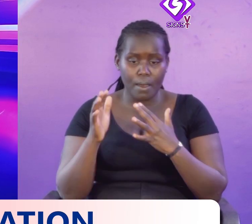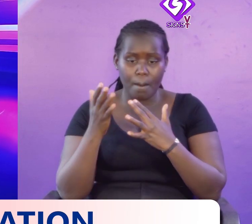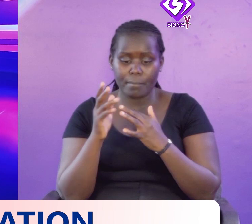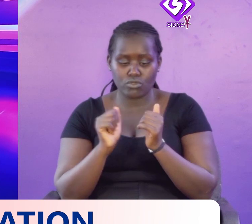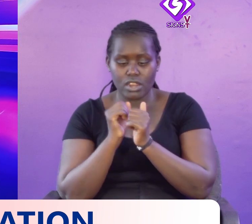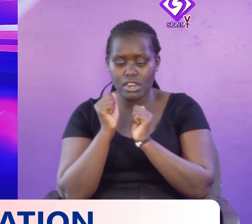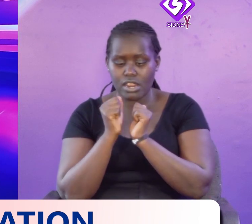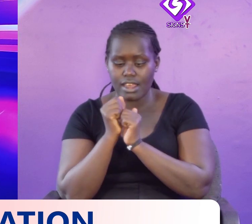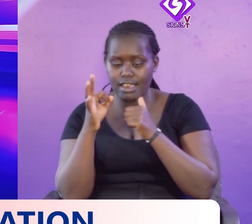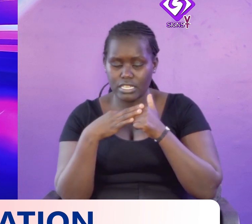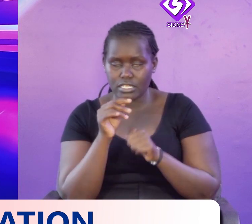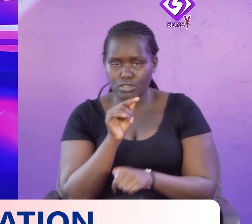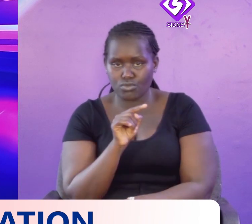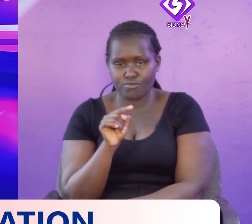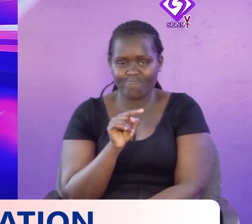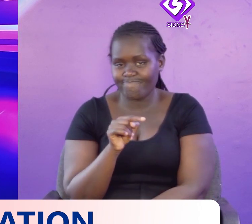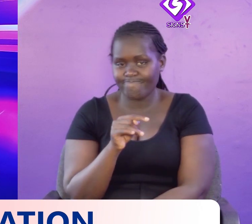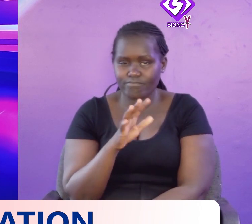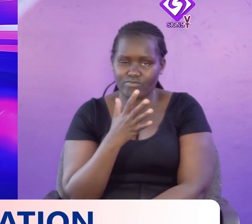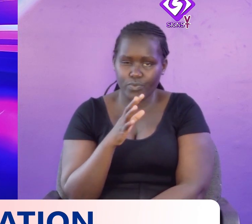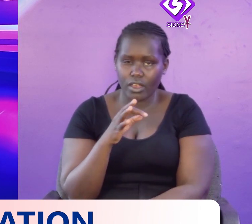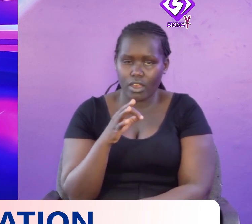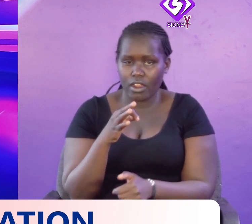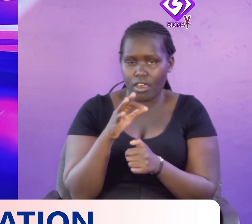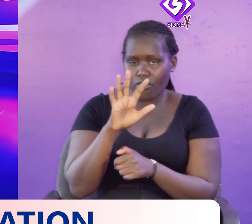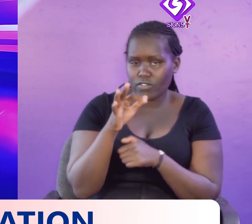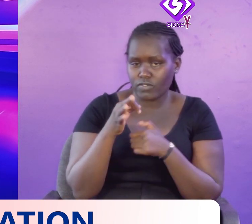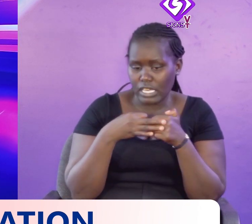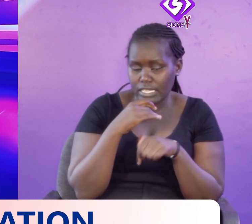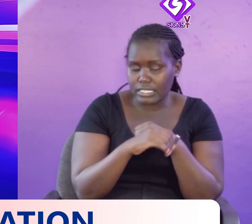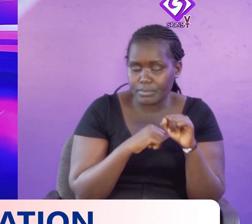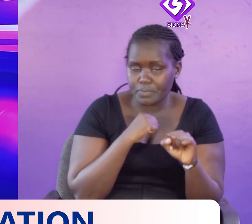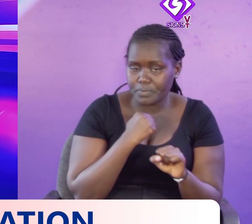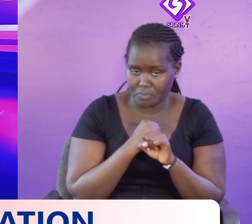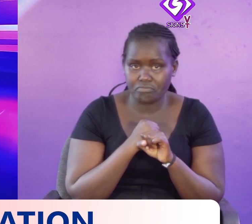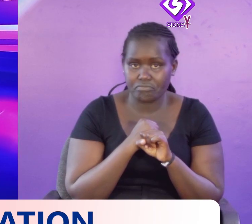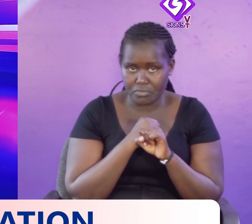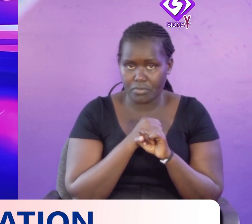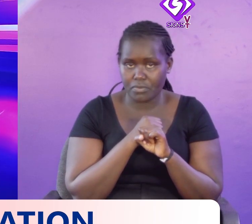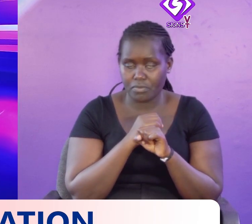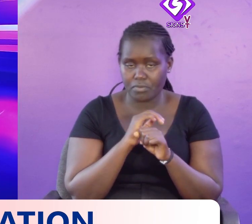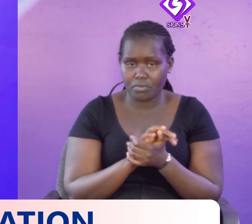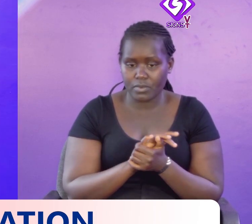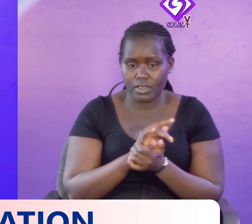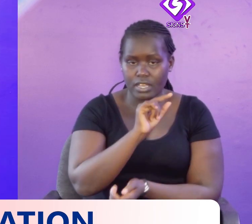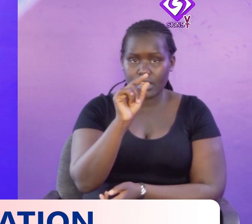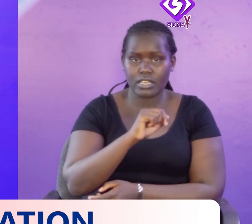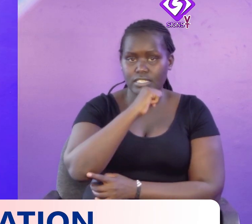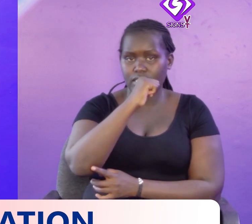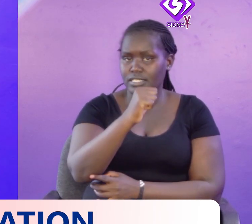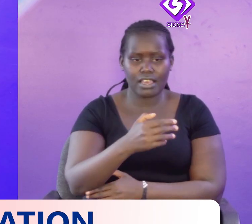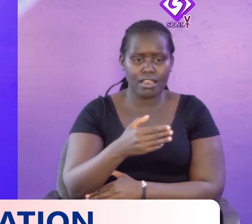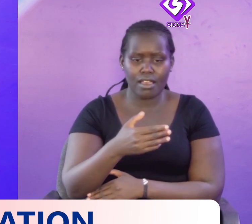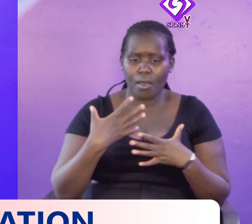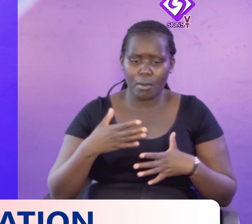18 to around 58. Okay. Yes. So majenzis wako pale. So majenzis, millennials,